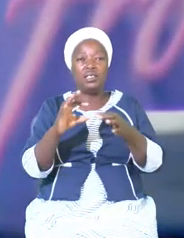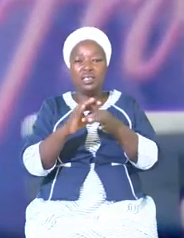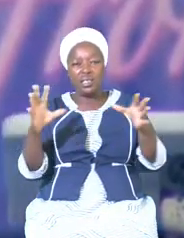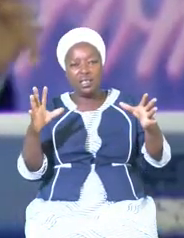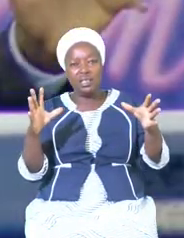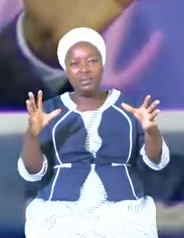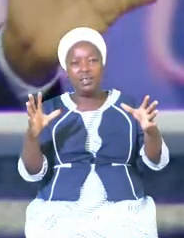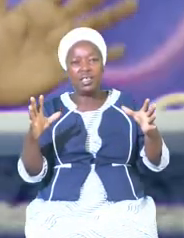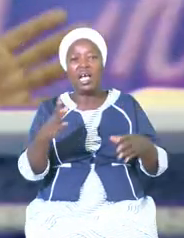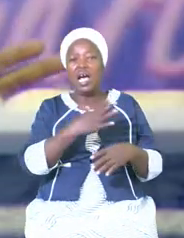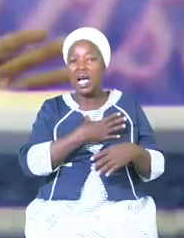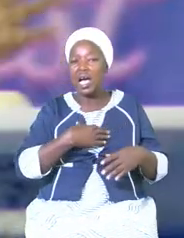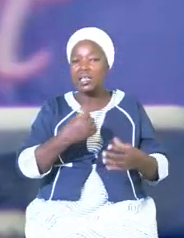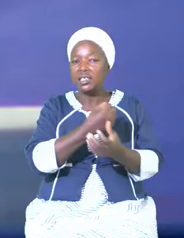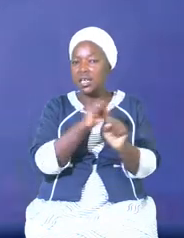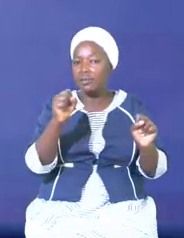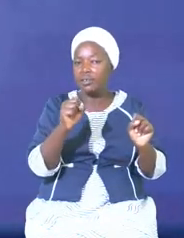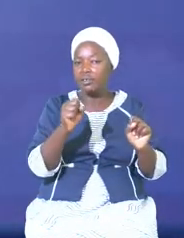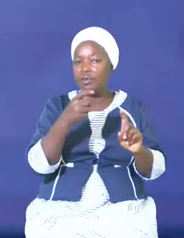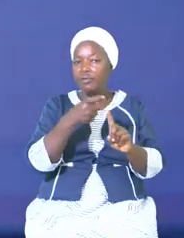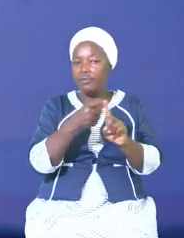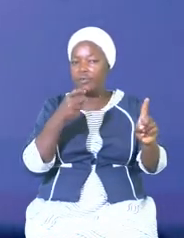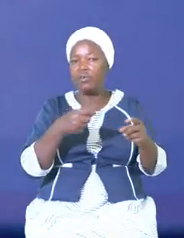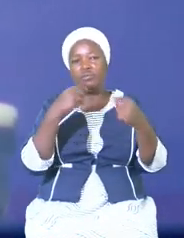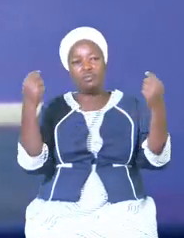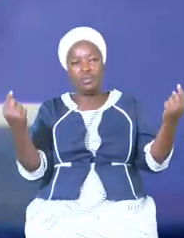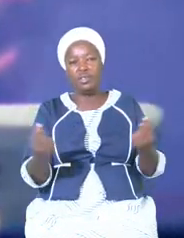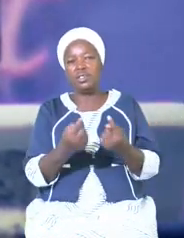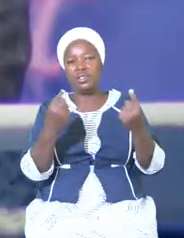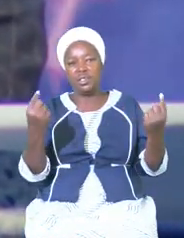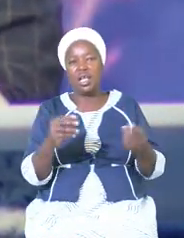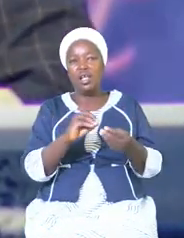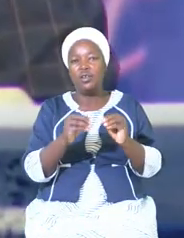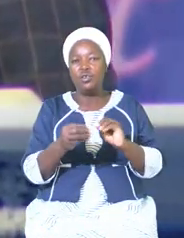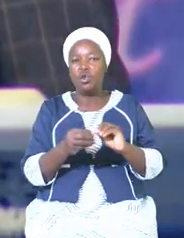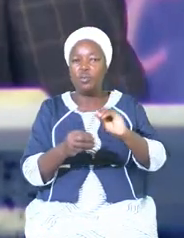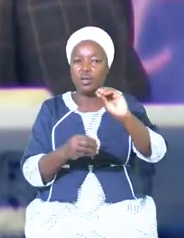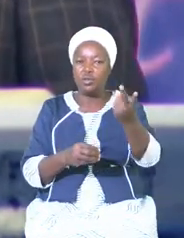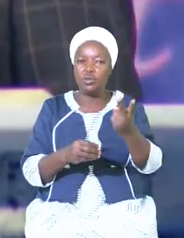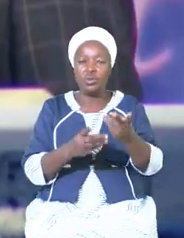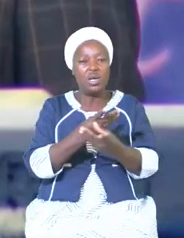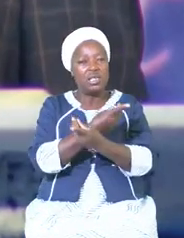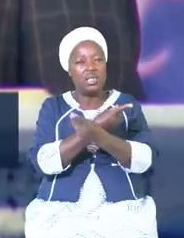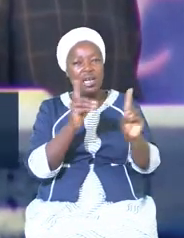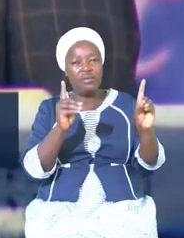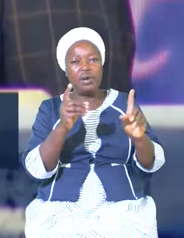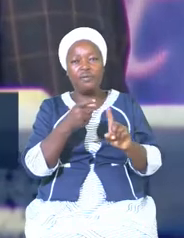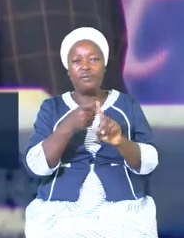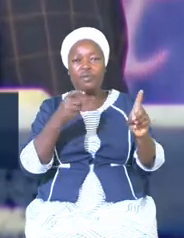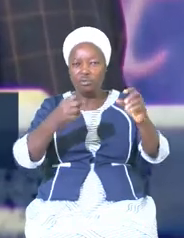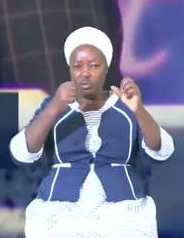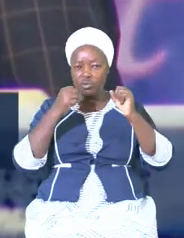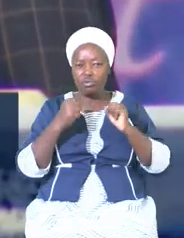salvation from enticing sins. Number two, deliverance from strong and